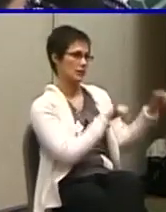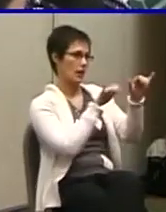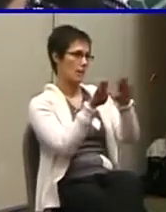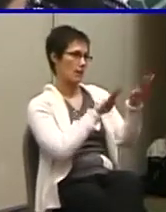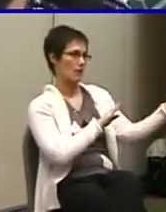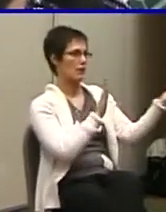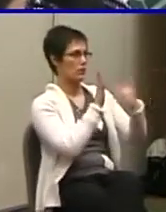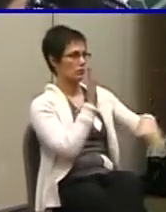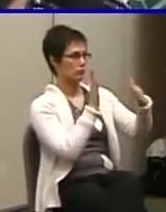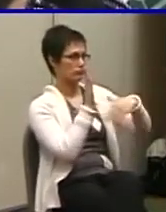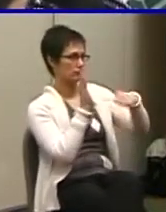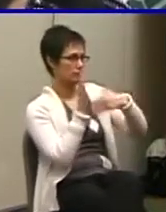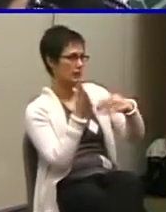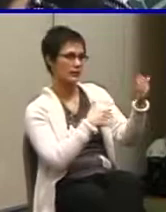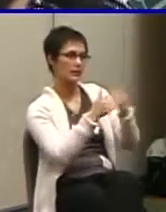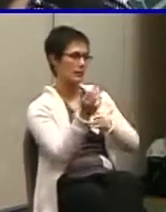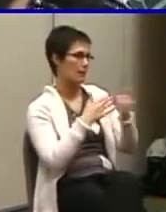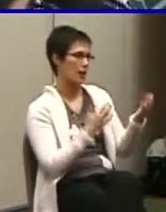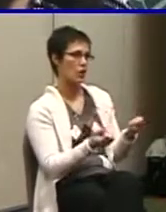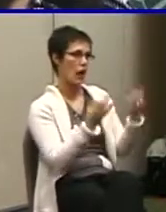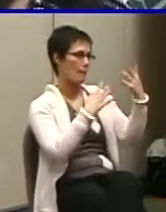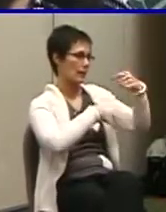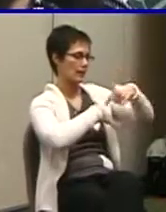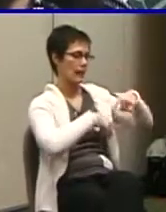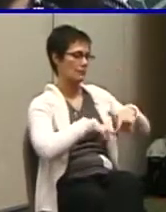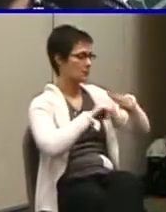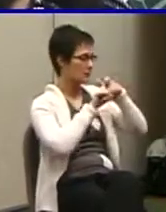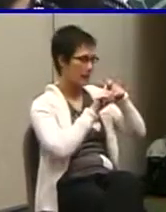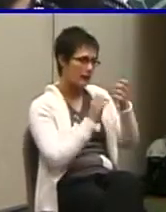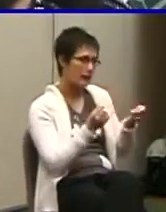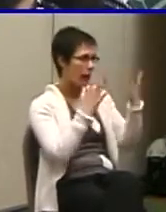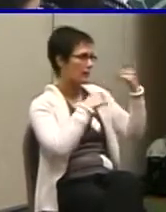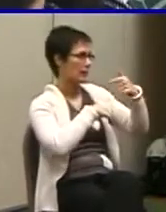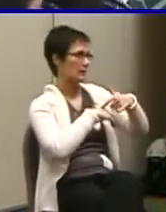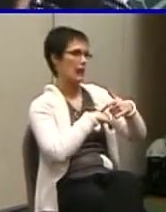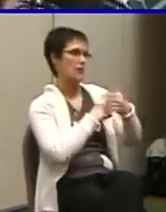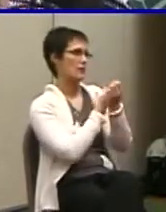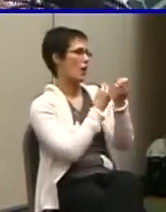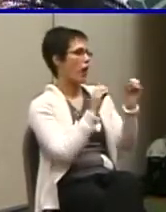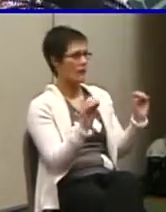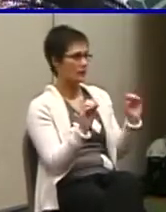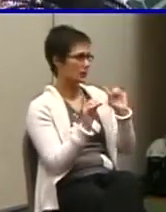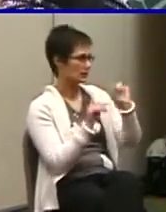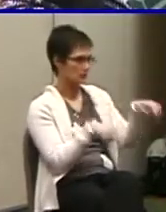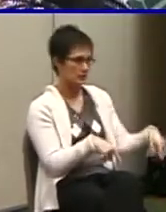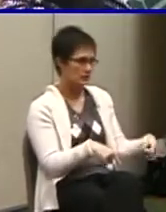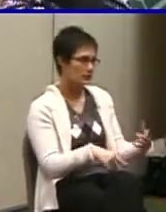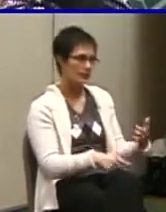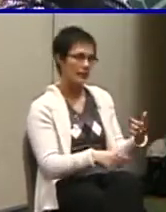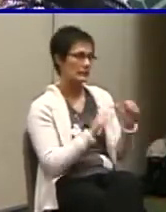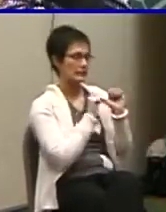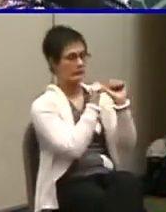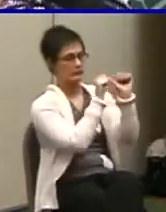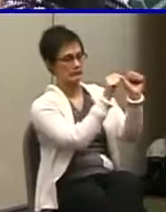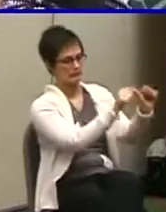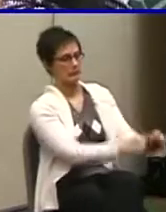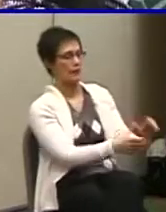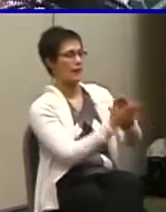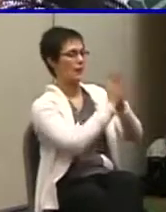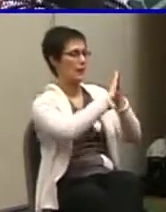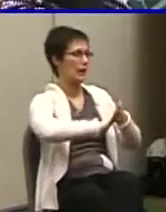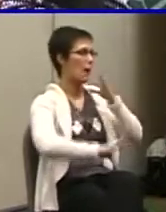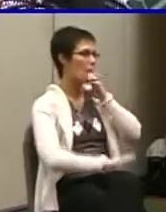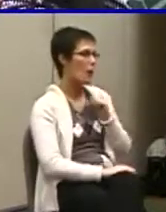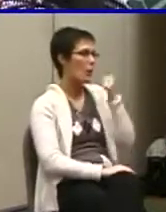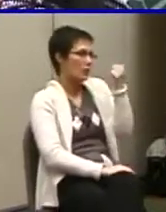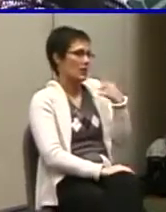matter how many times you suspend them or they go to the office, it just continues. And as they get older, then they just say, well, pretty soon